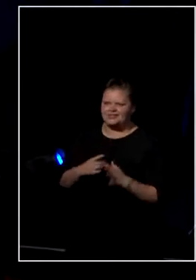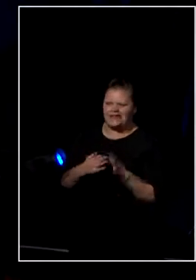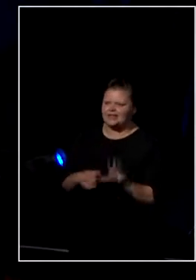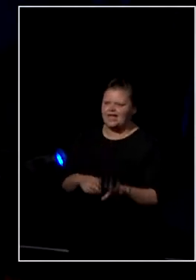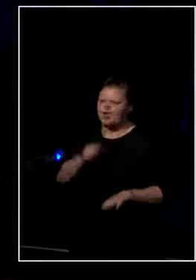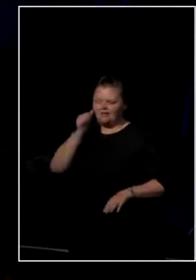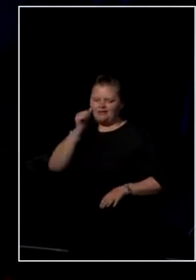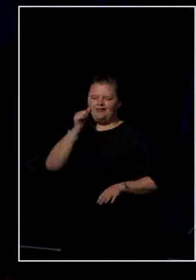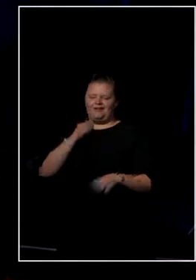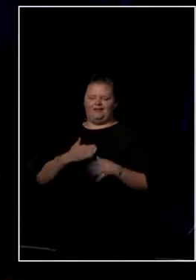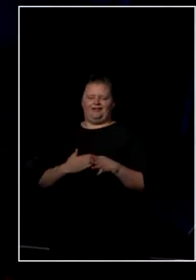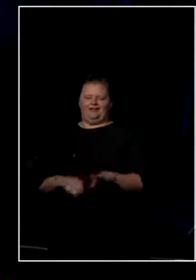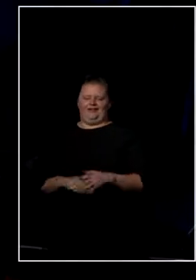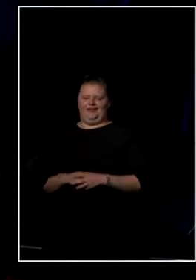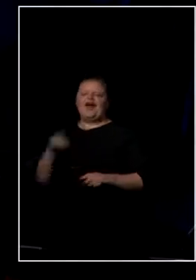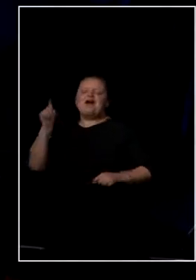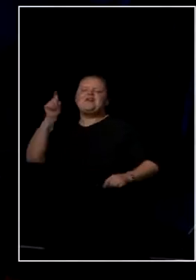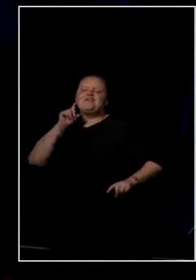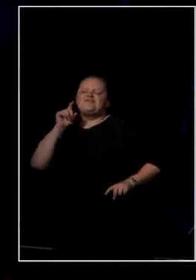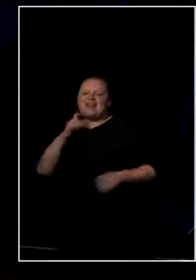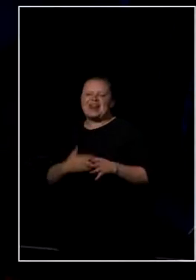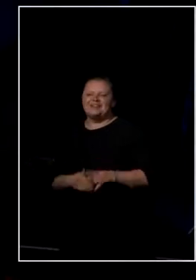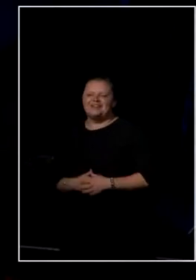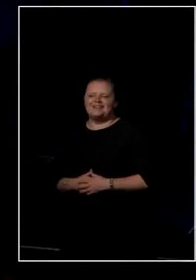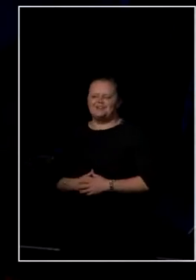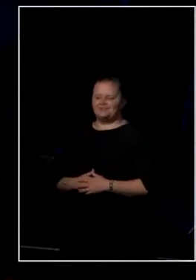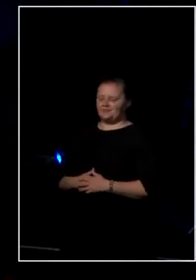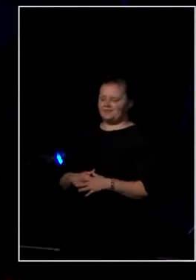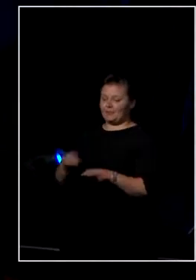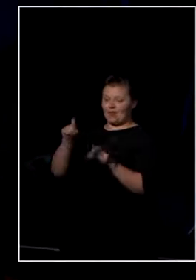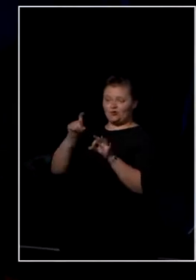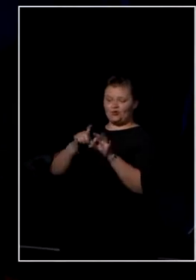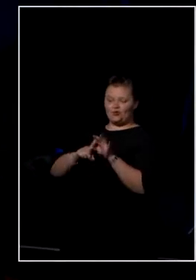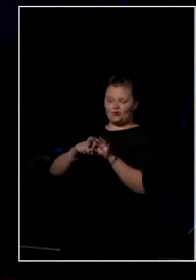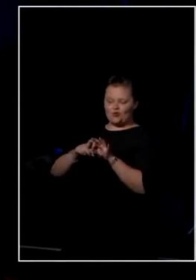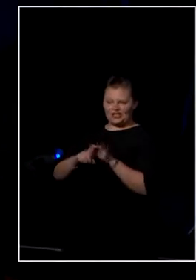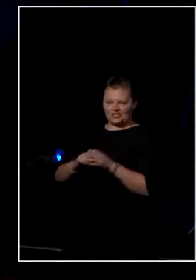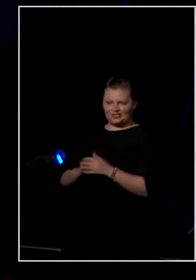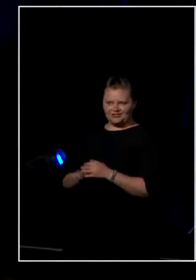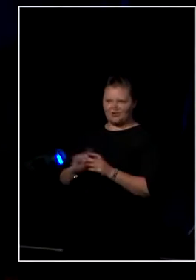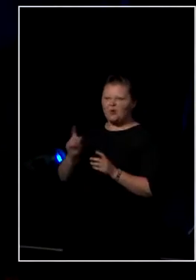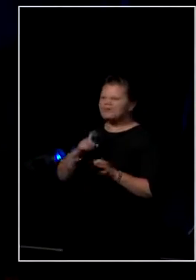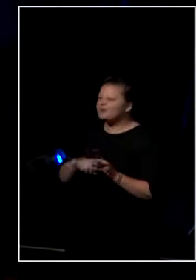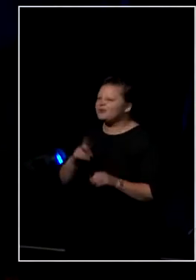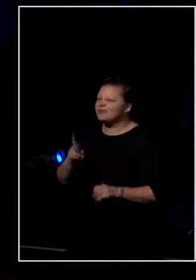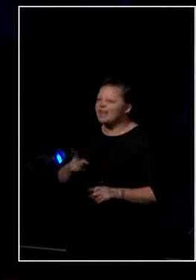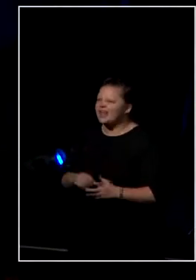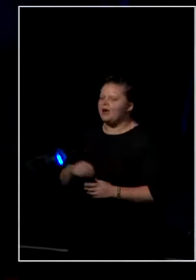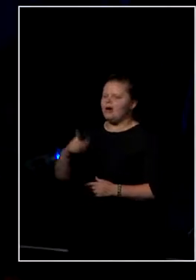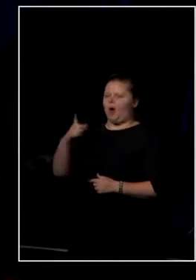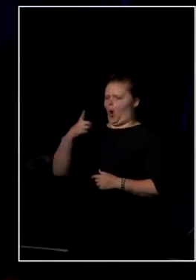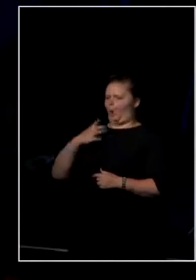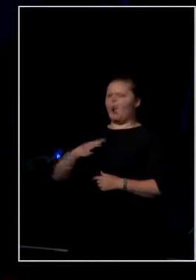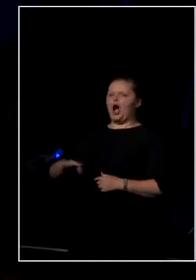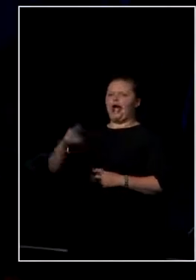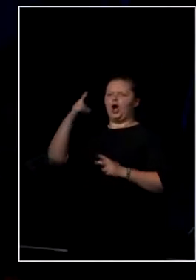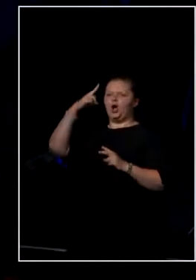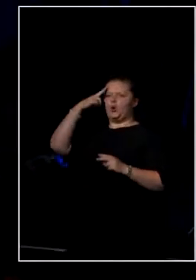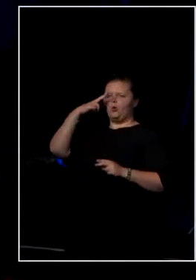not serious. Okay. Fun, in other words. So the question was, what was the question again? Sorry. Why isn't the book